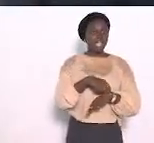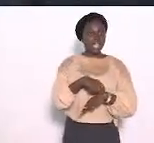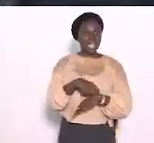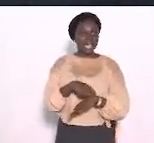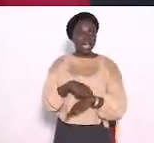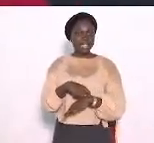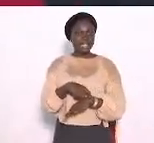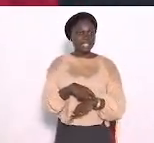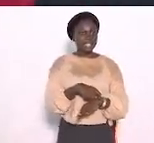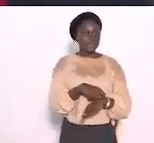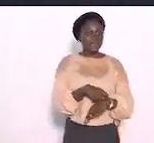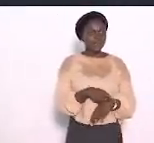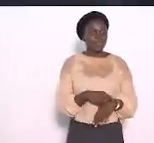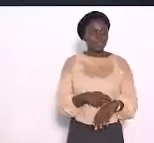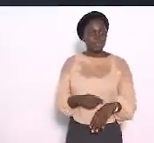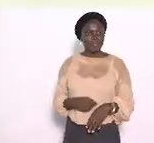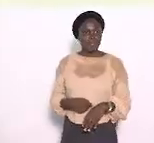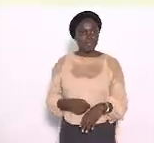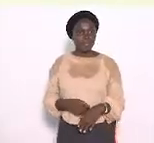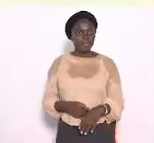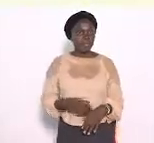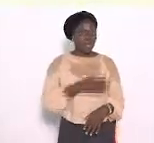name let